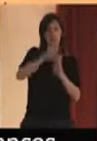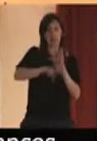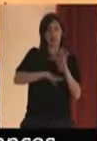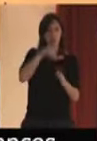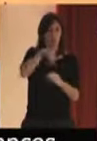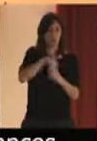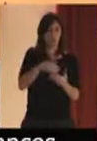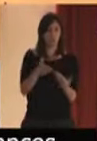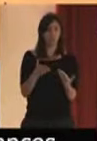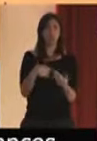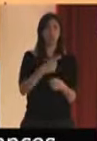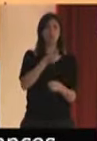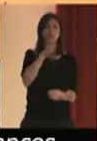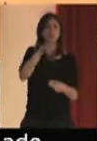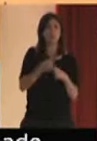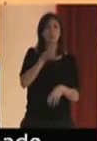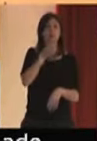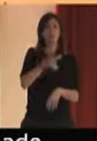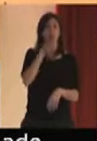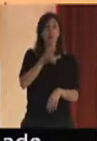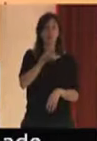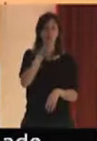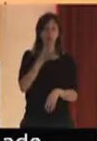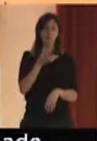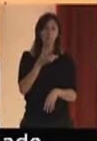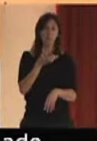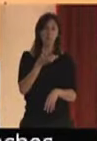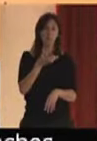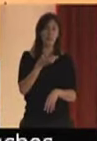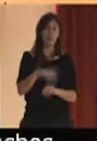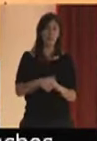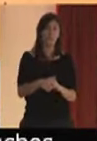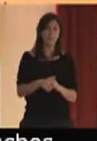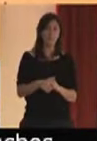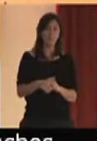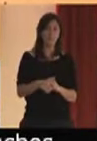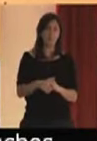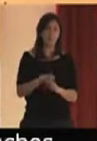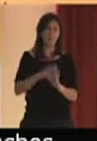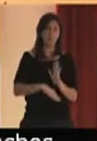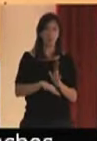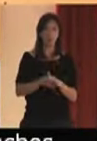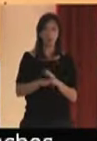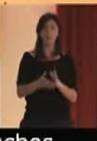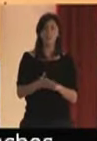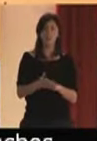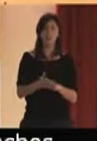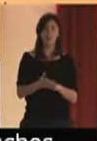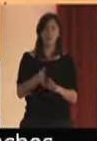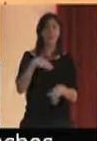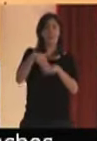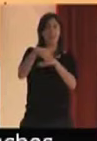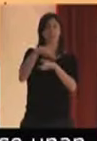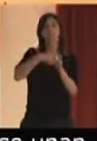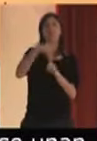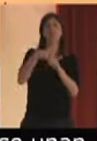Latin America that have already been gathered called FLOR, and we are trying for many other catalogs, many other of these repositories